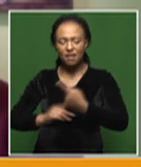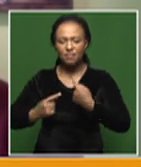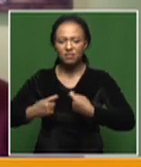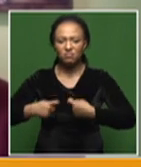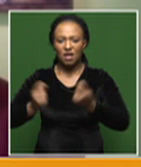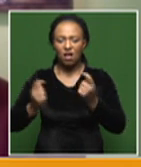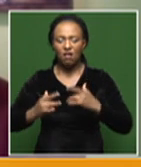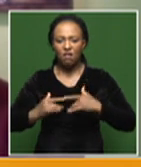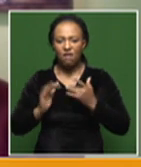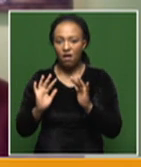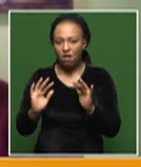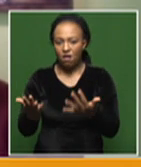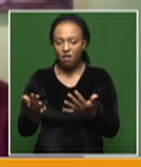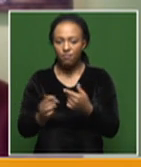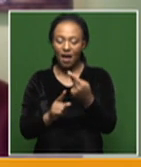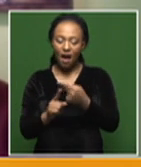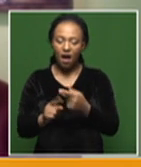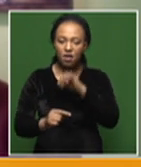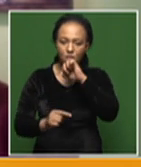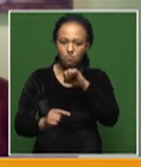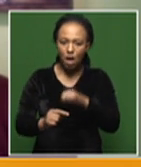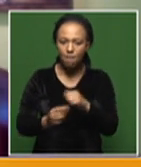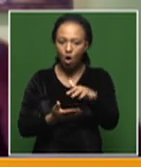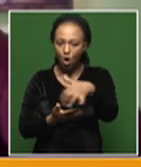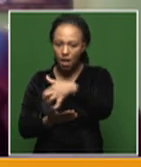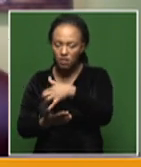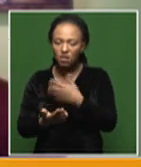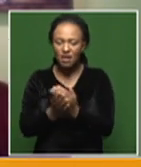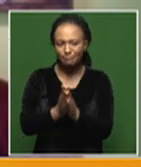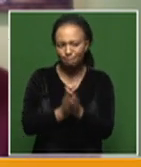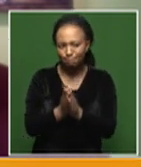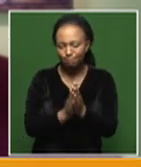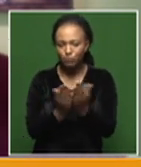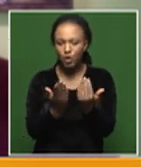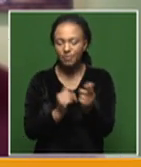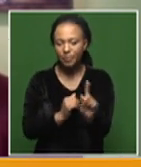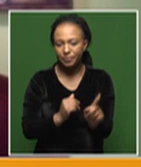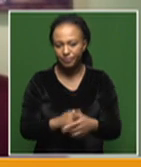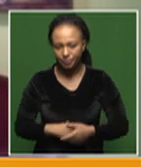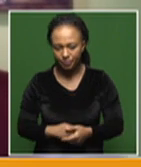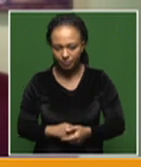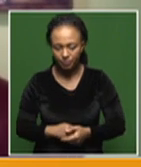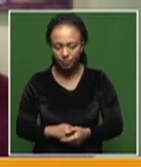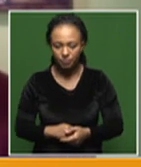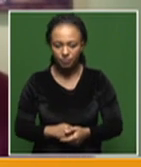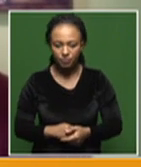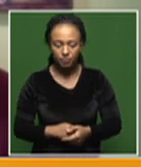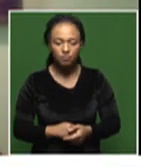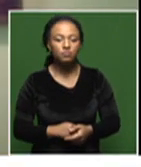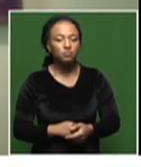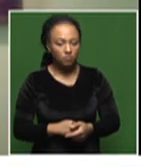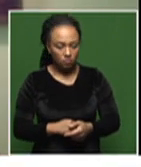about and what art lovers and collectors alike can actually look forward to. Yes, we have an